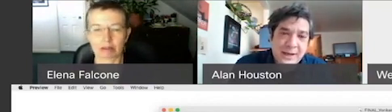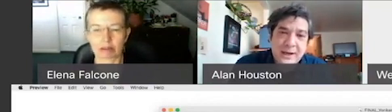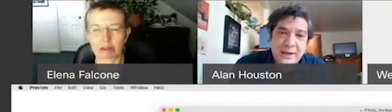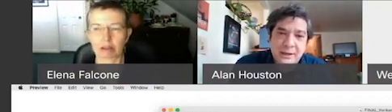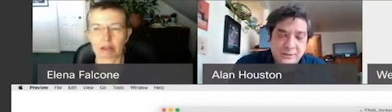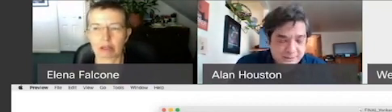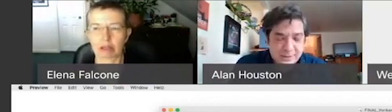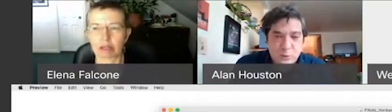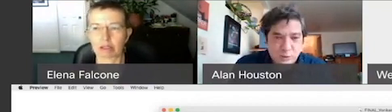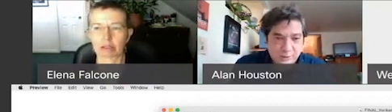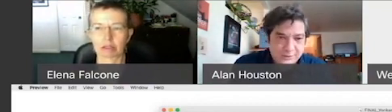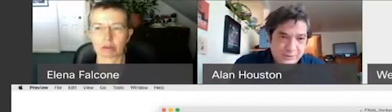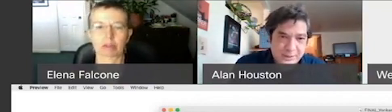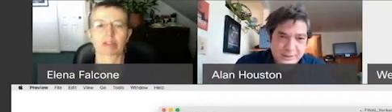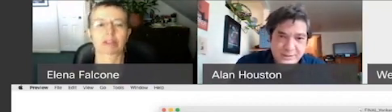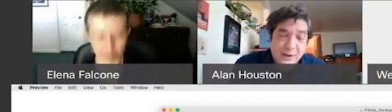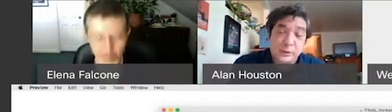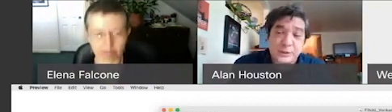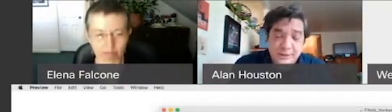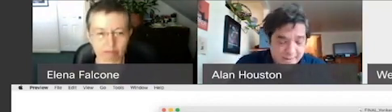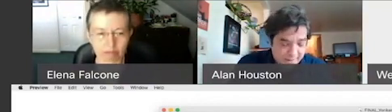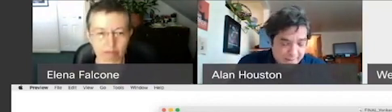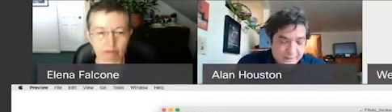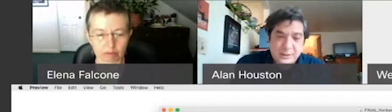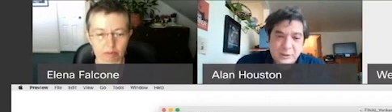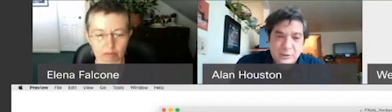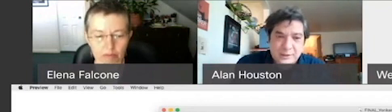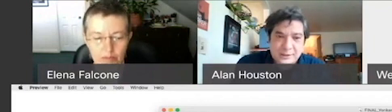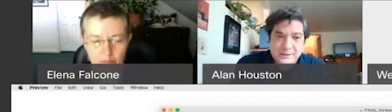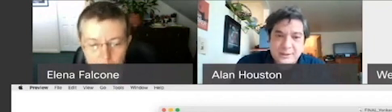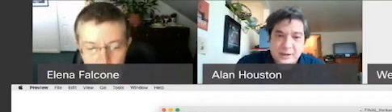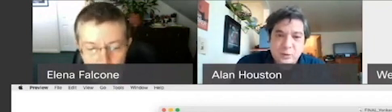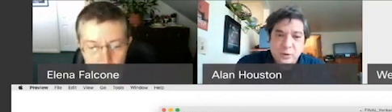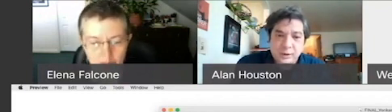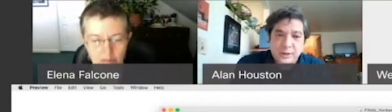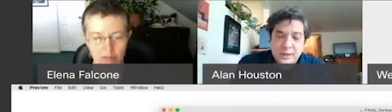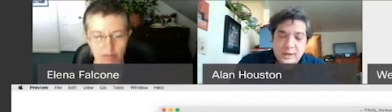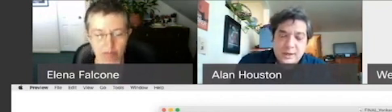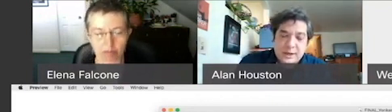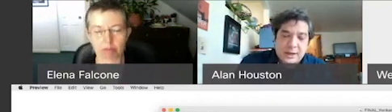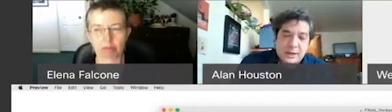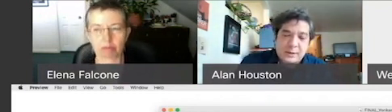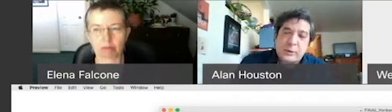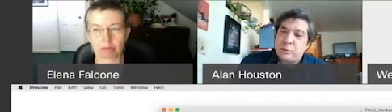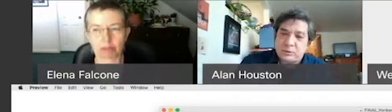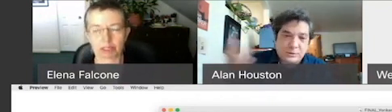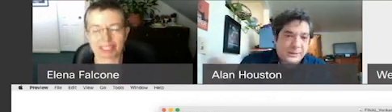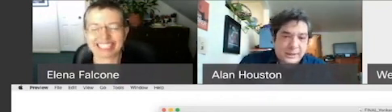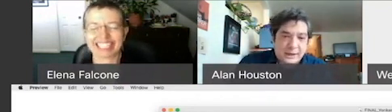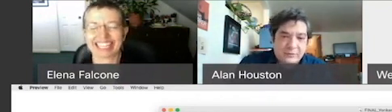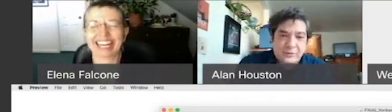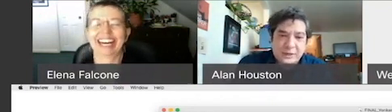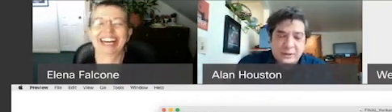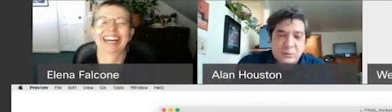wlsmail.org. So that is outreach at wls.org. We will, again, have